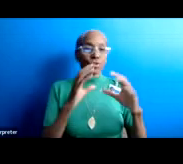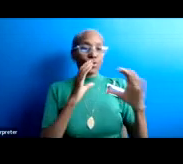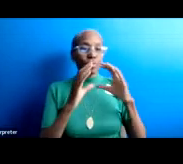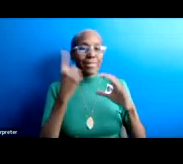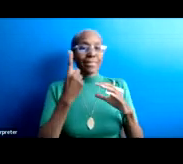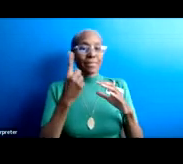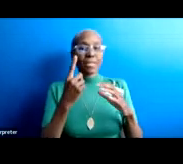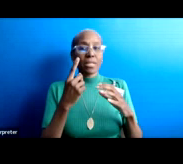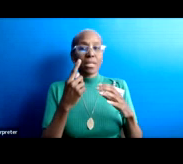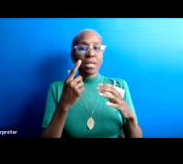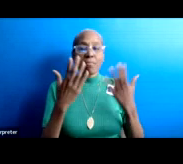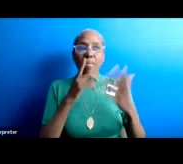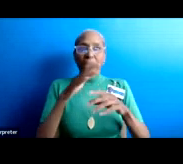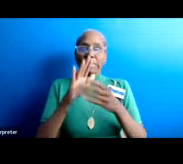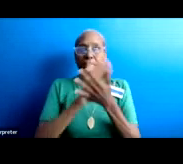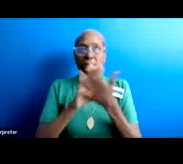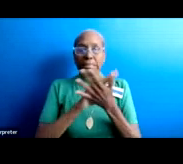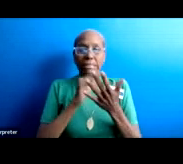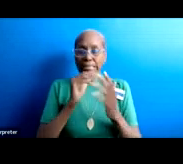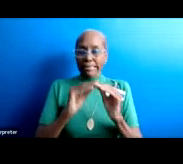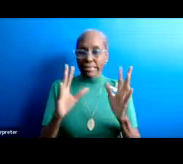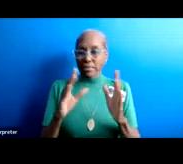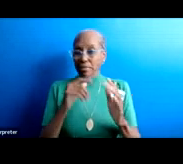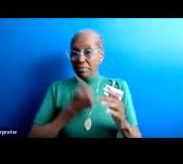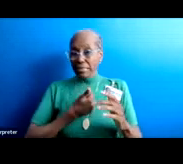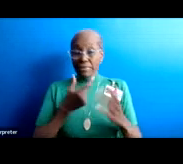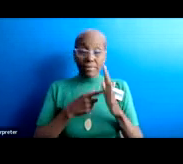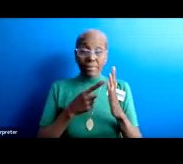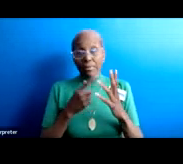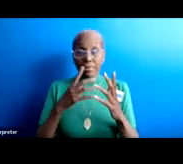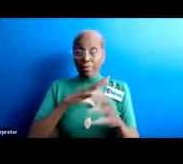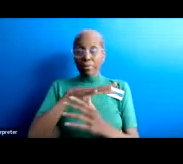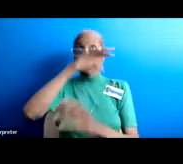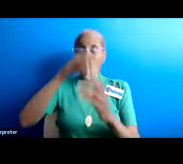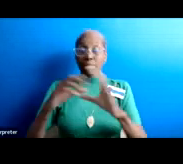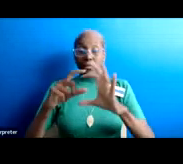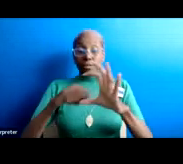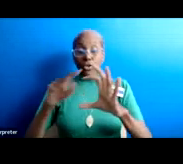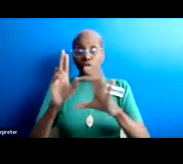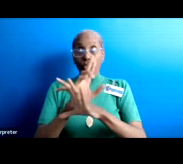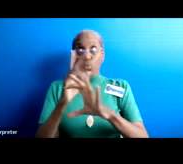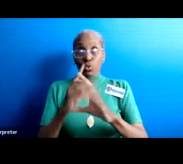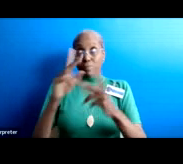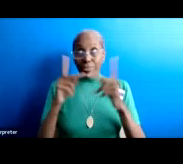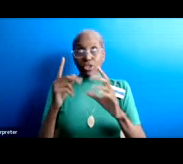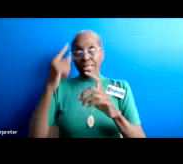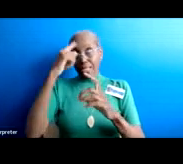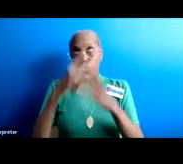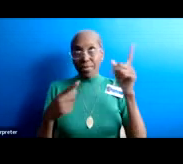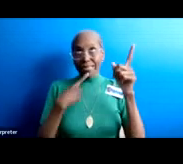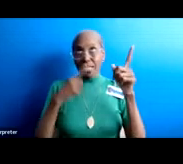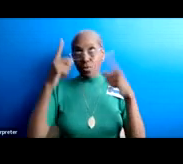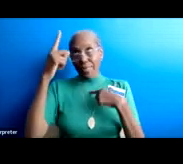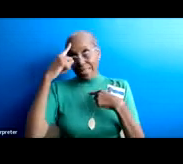communicate something that I might not be familiar with myself. So sometimes I'll put myself in that user position and think, what am I saying?